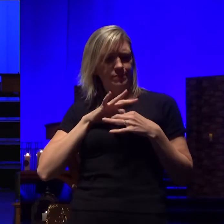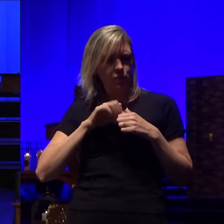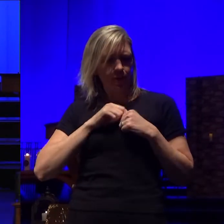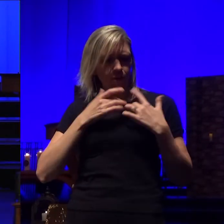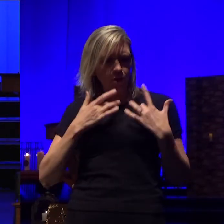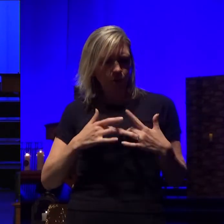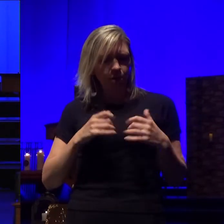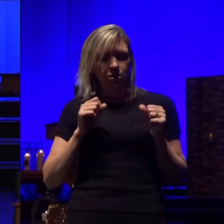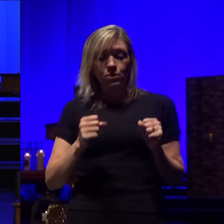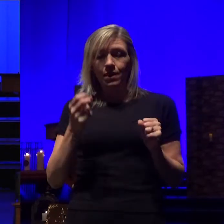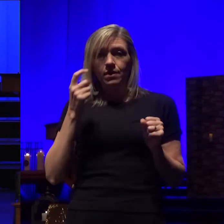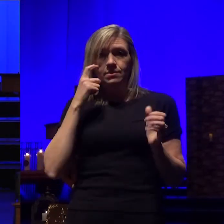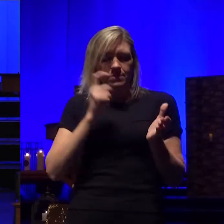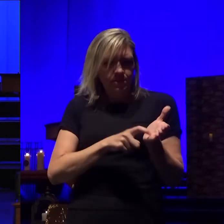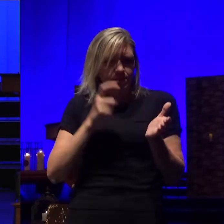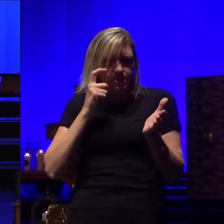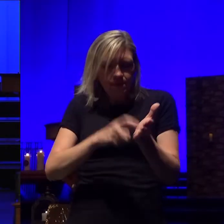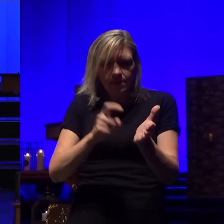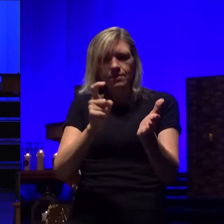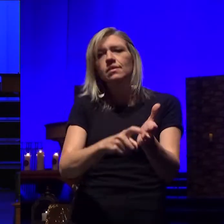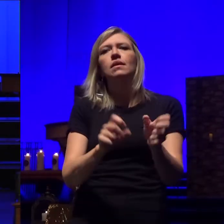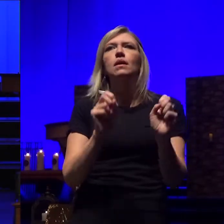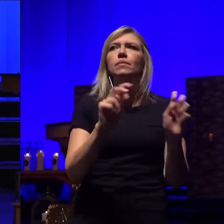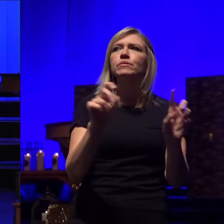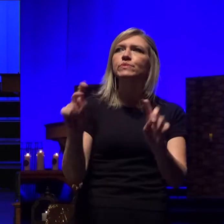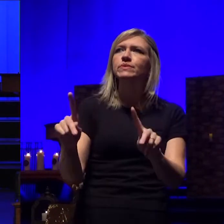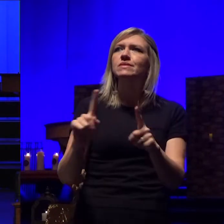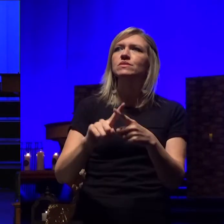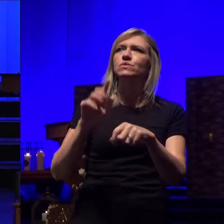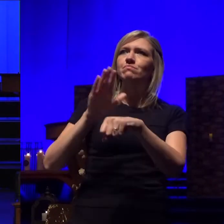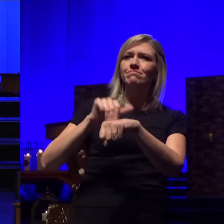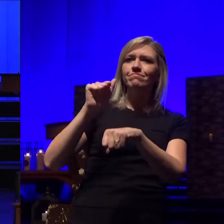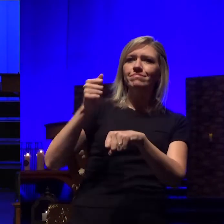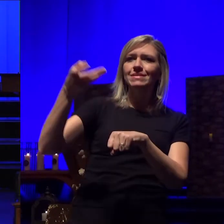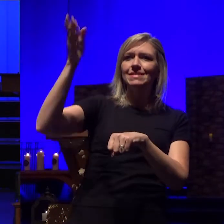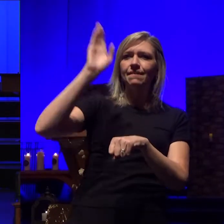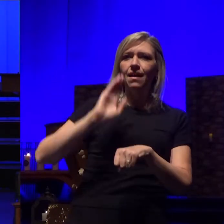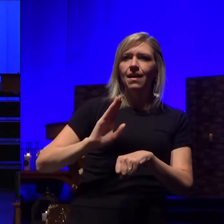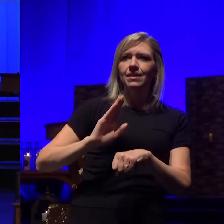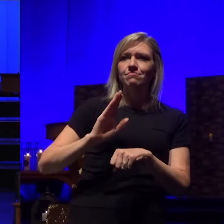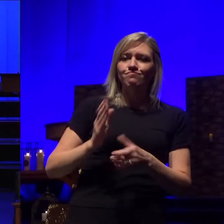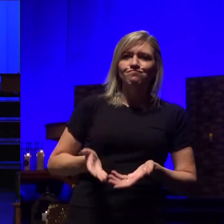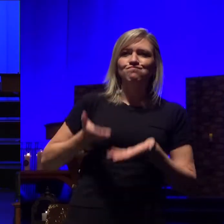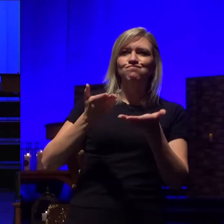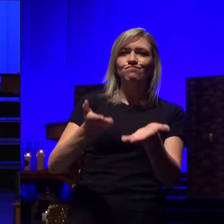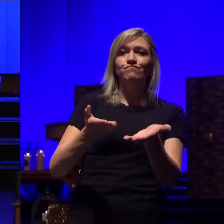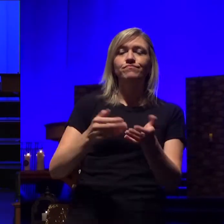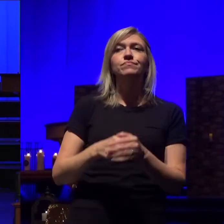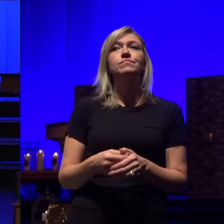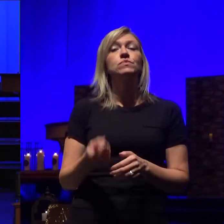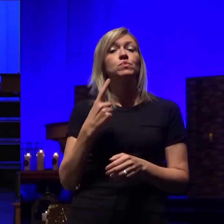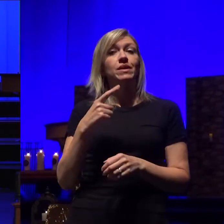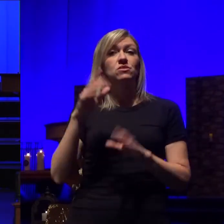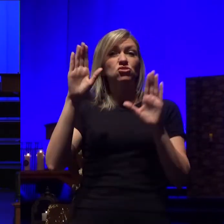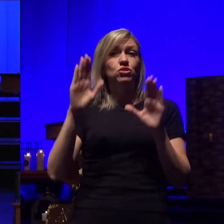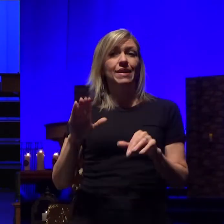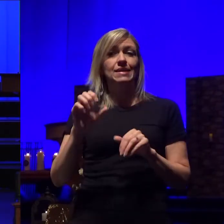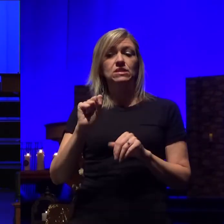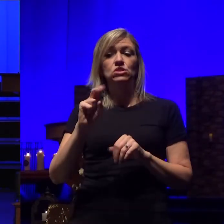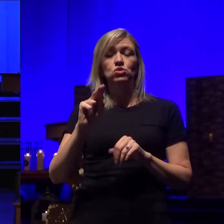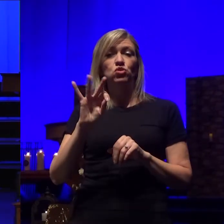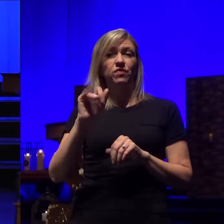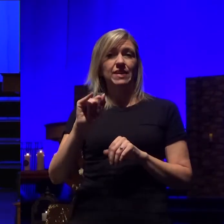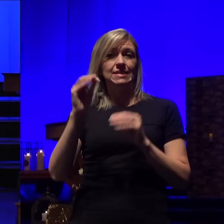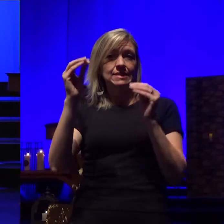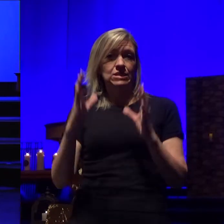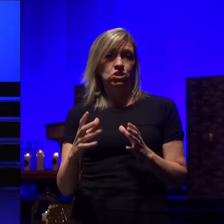us to see all of those opportunities to call the divine forth in our lives. Or as a great Sufi teacher, Ahmed